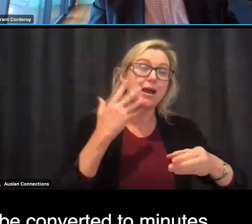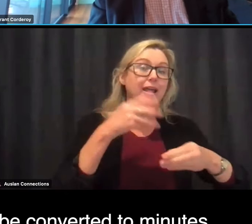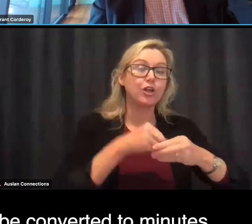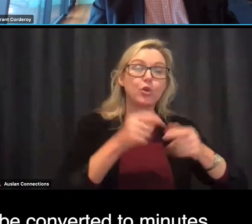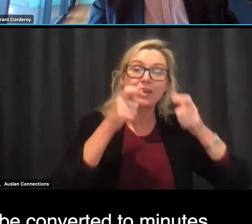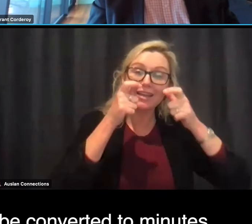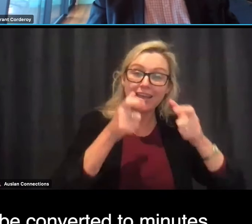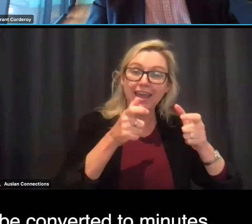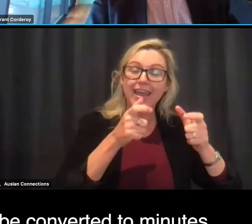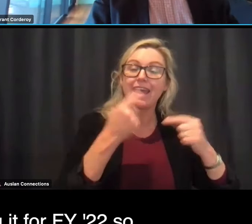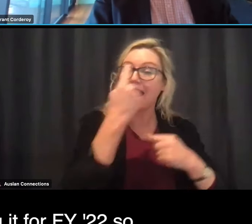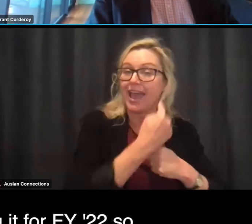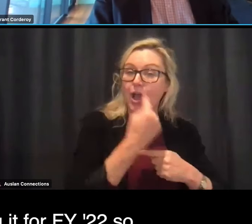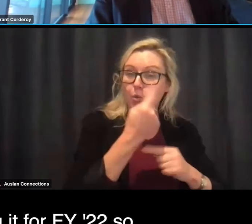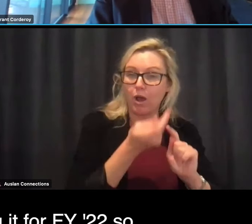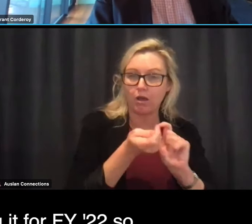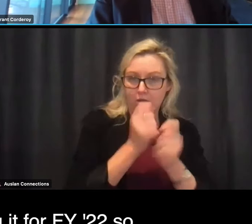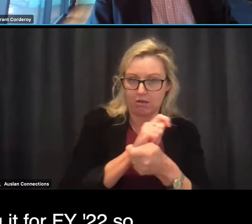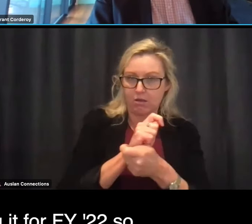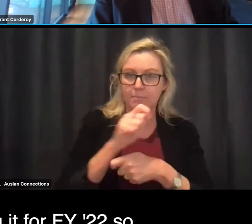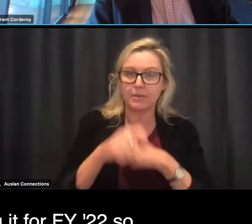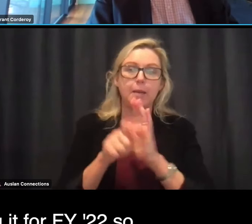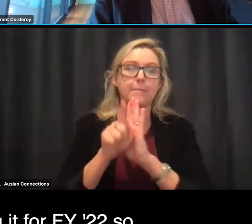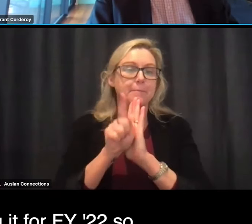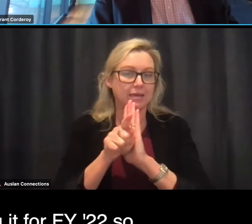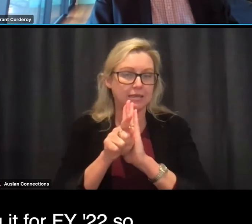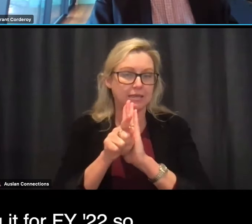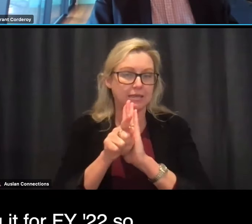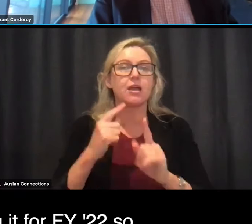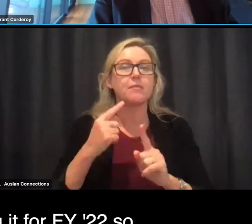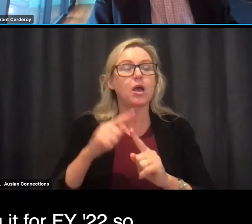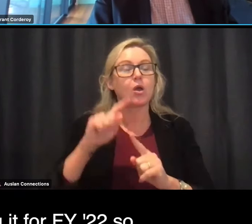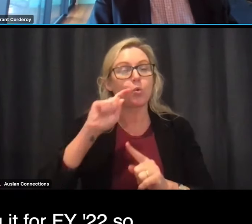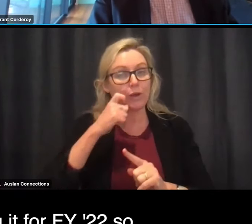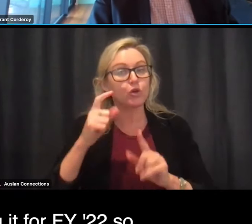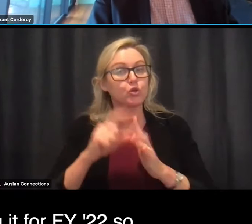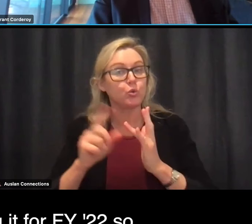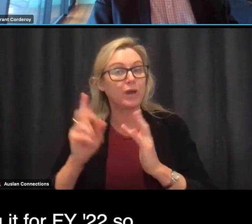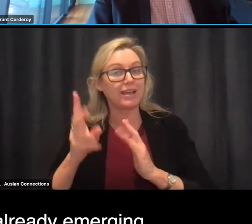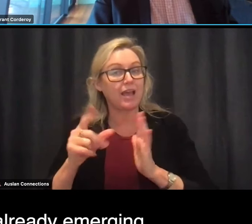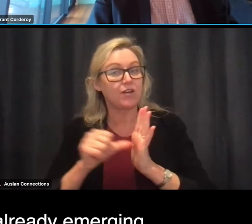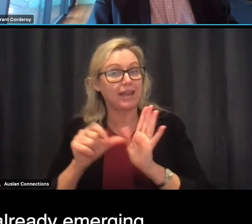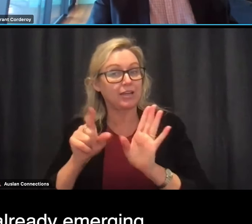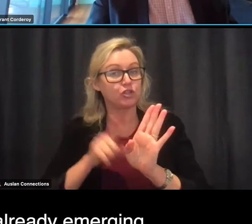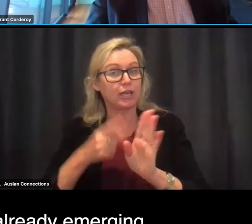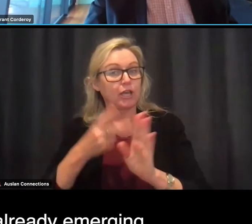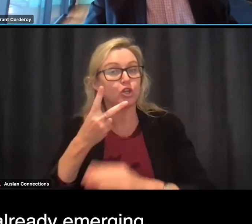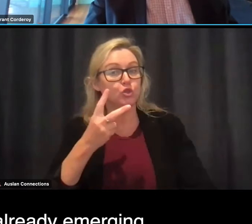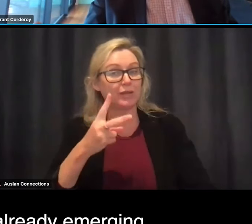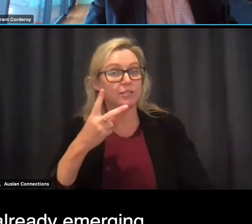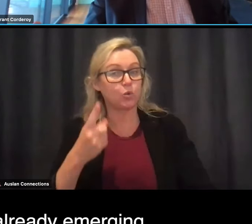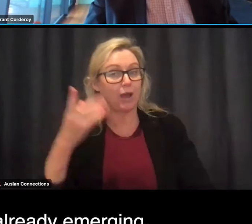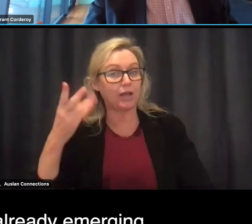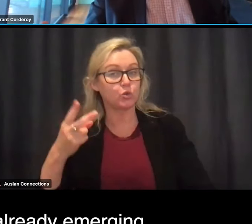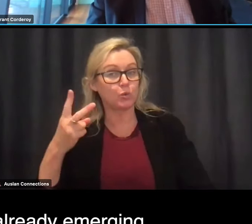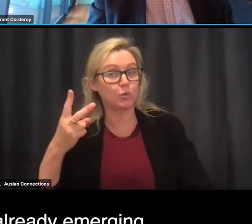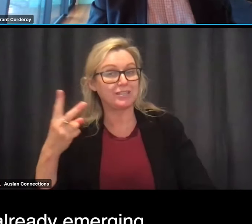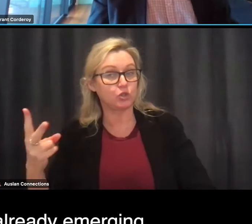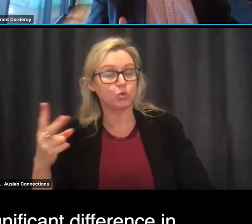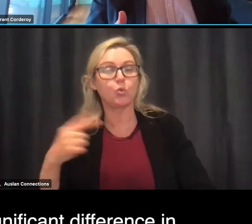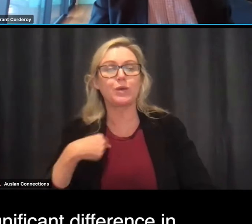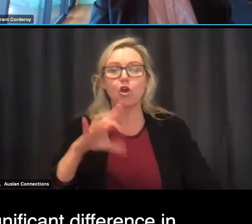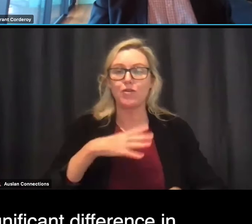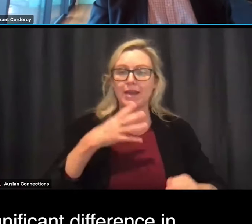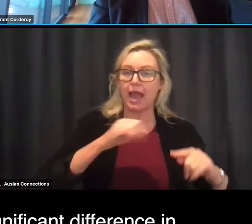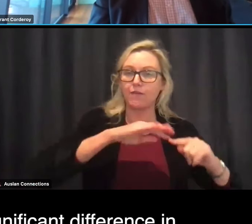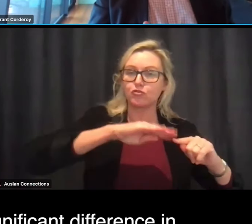converted to minutes. And we'll be also completing it for FY22 So there's going to be a trend already emerging.